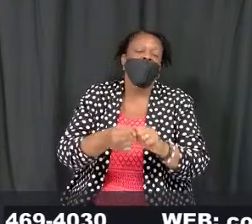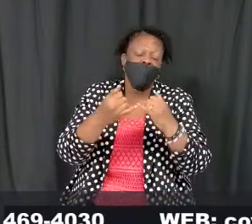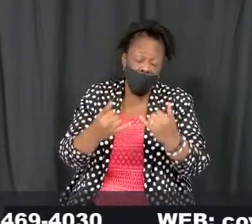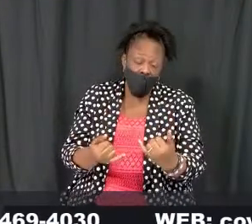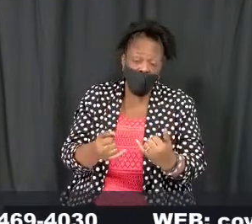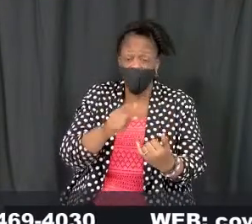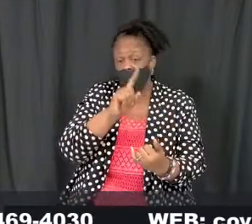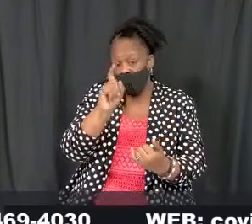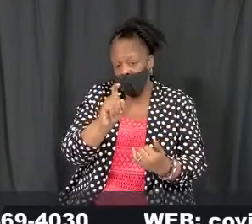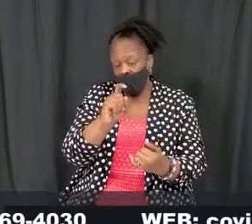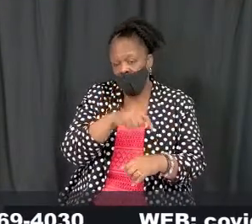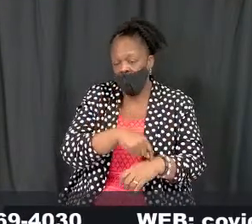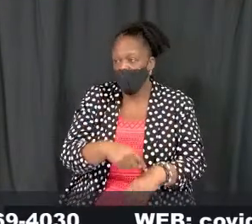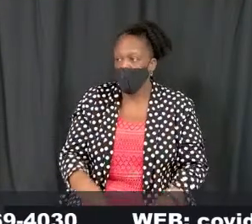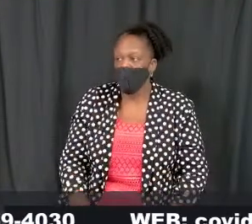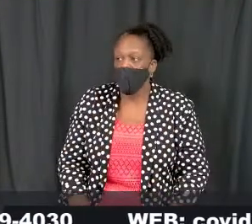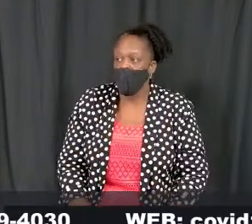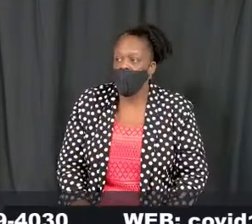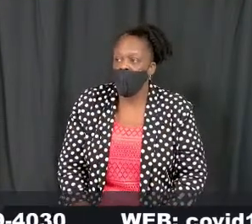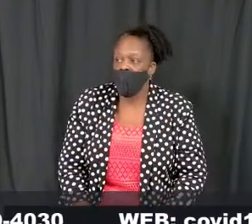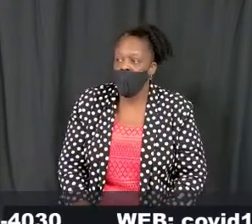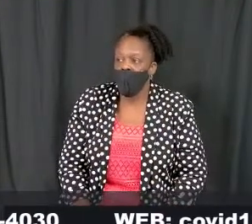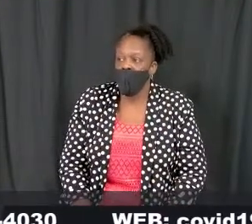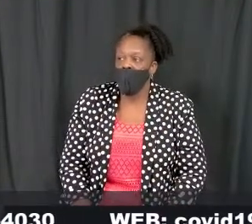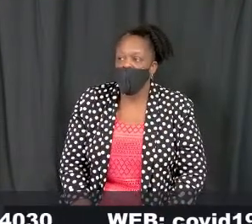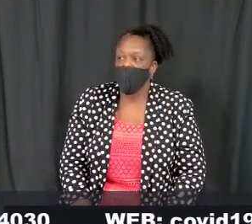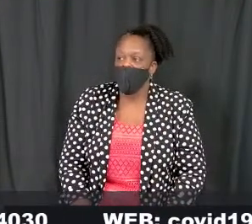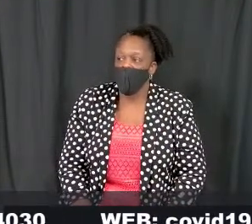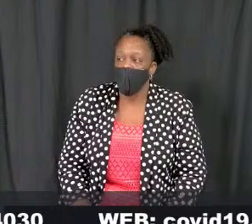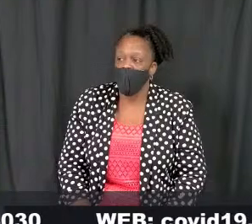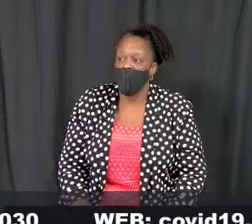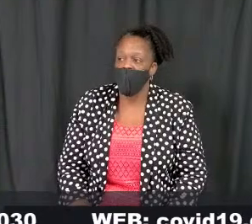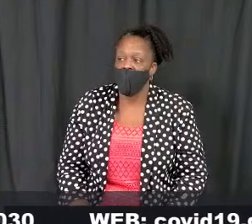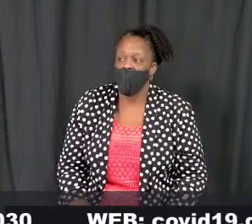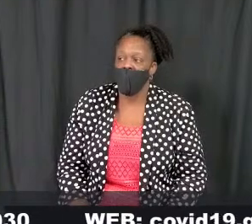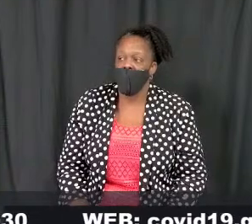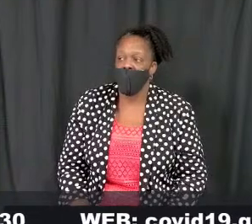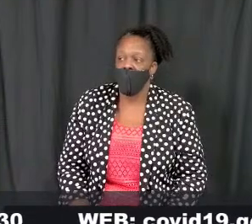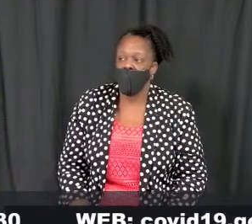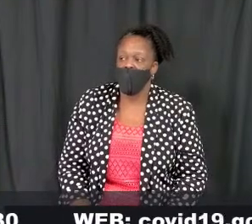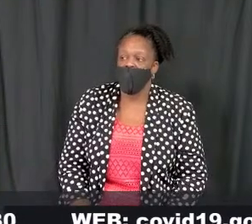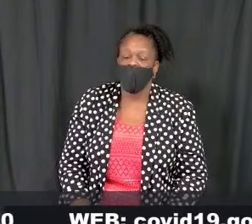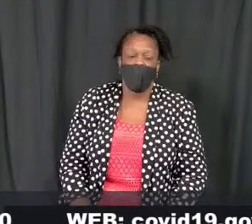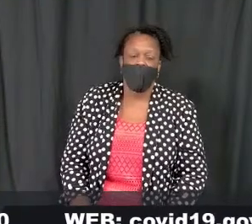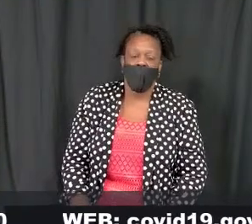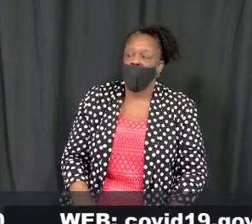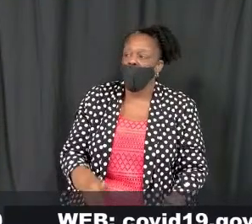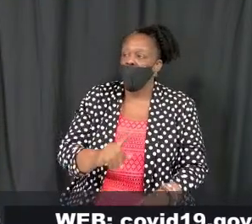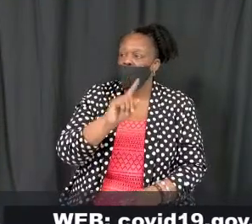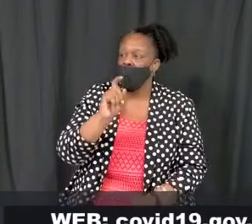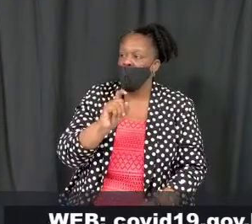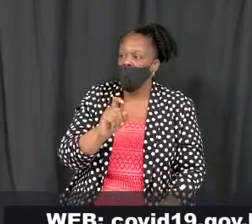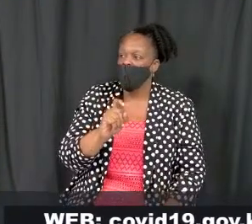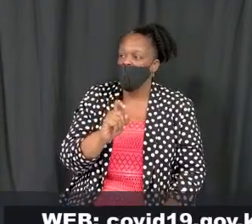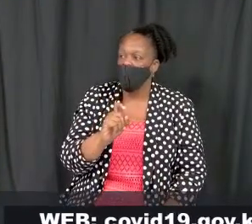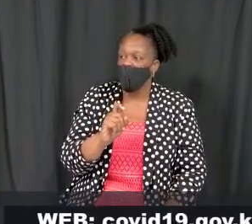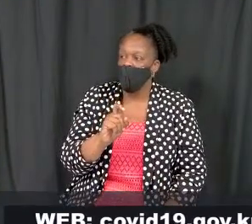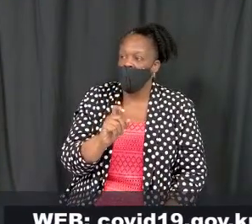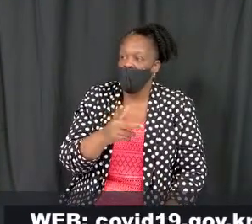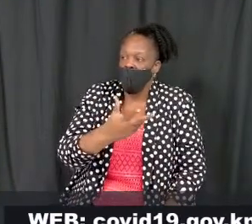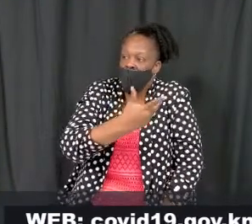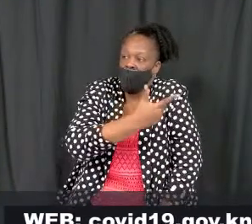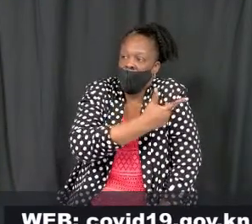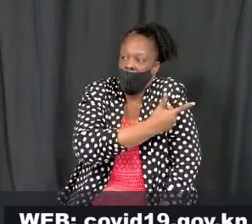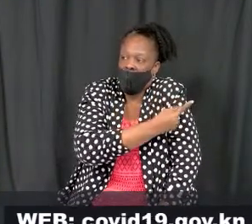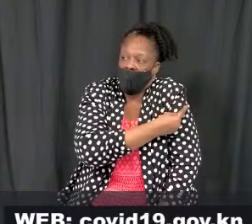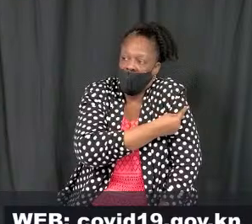segment. And the first question has to do with the vaccine. And the question is, does the vaccine